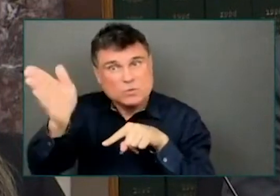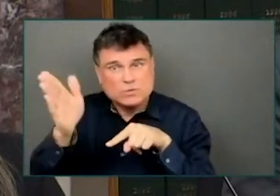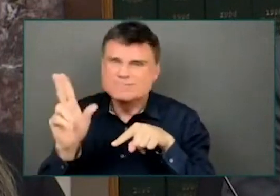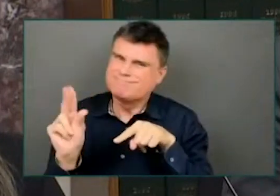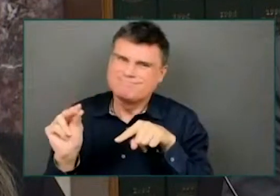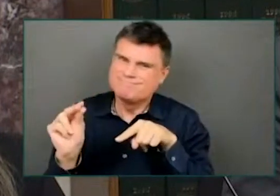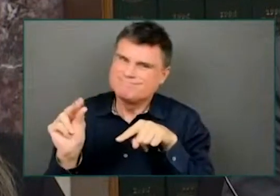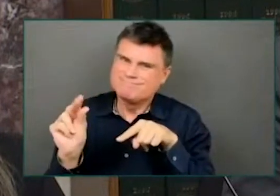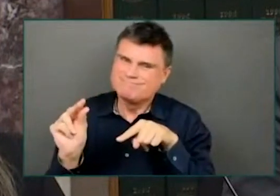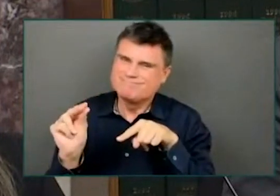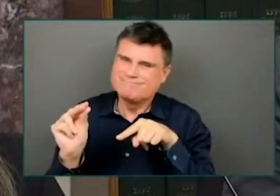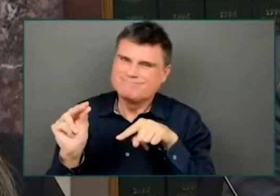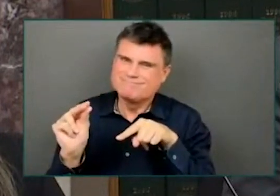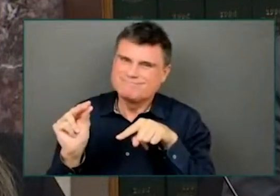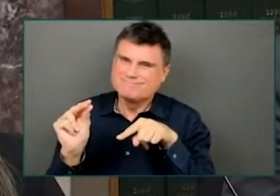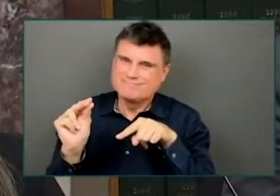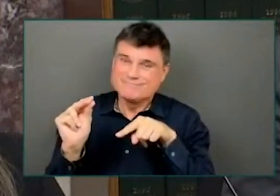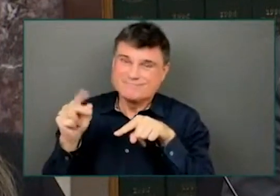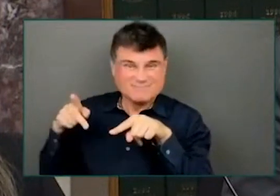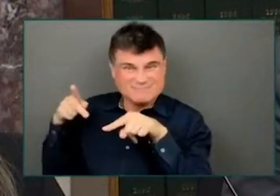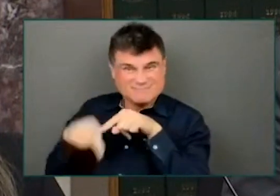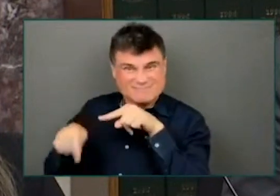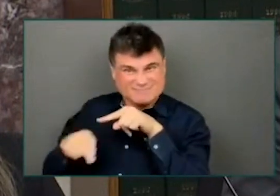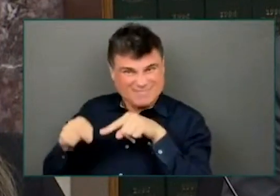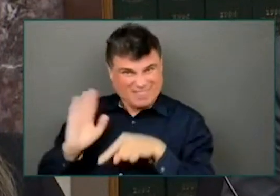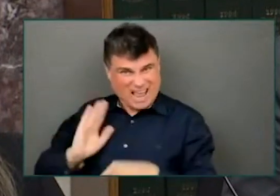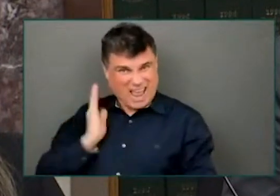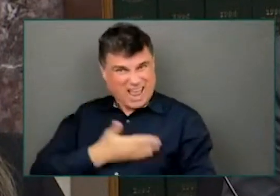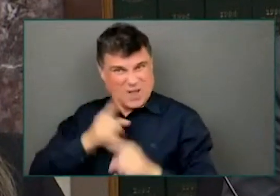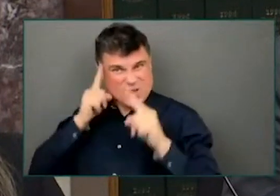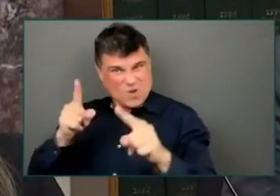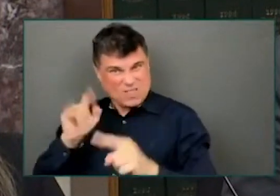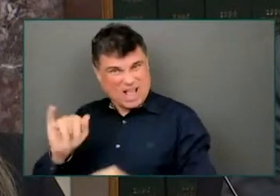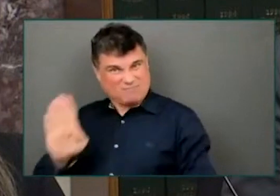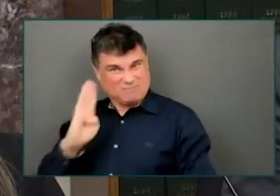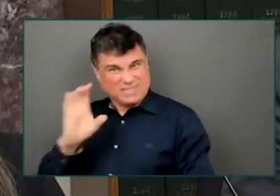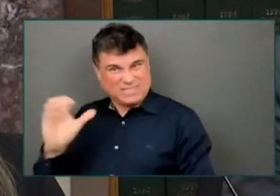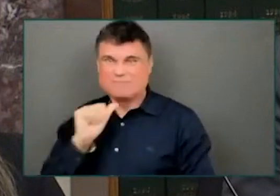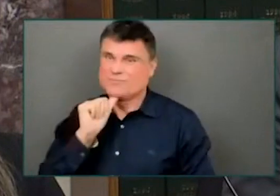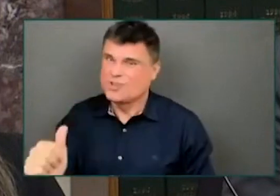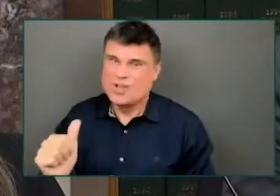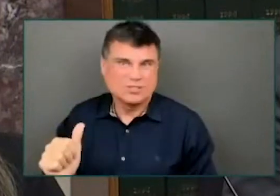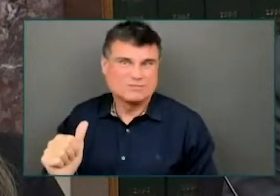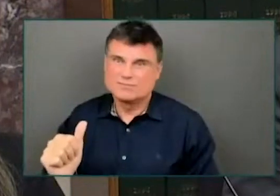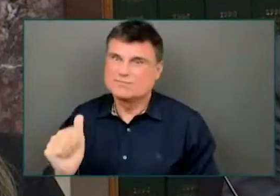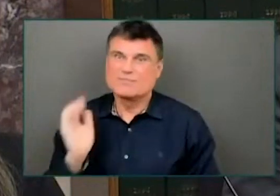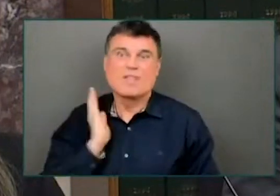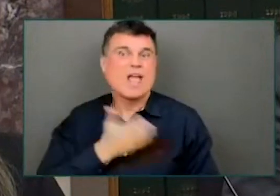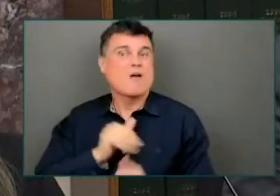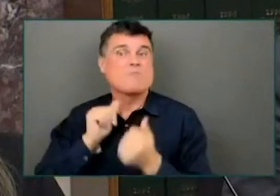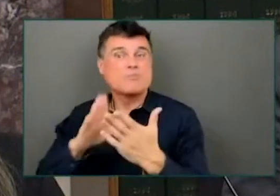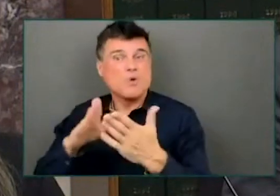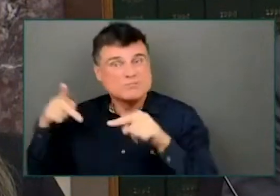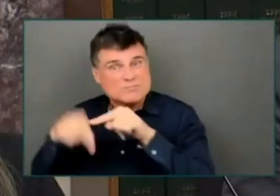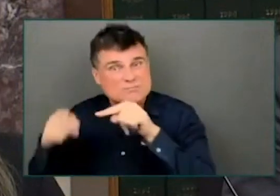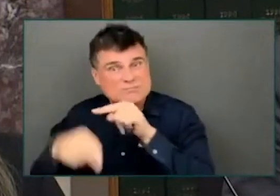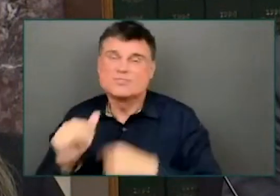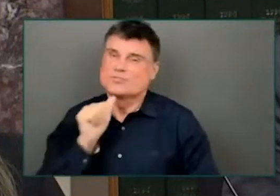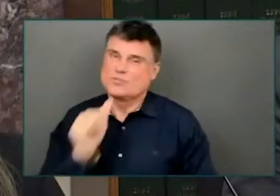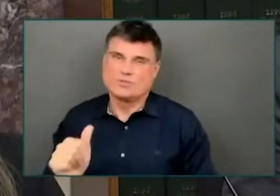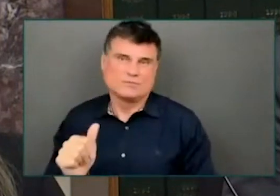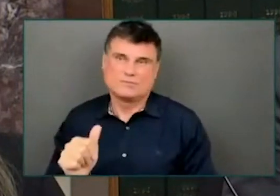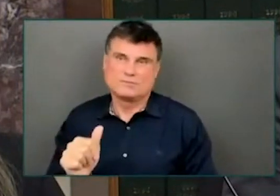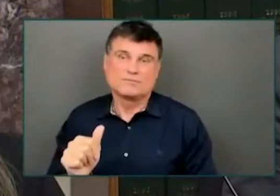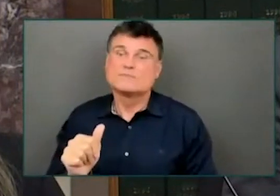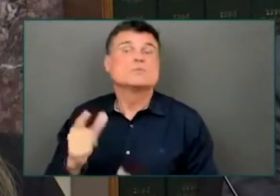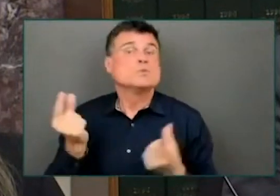British Columbians expect, and that will not be our approach. Mr. Speaker, instead of leaving people without support when times